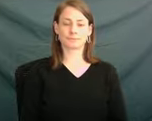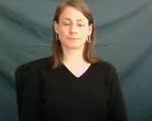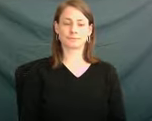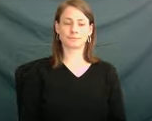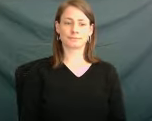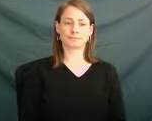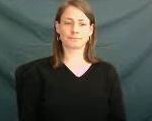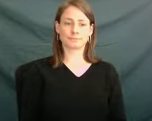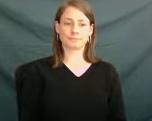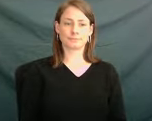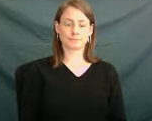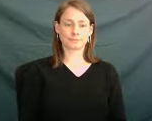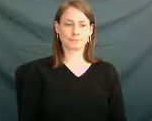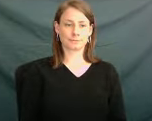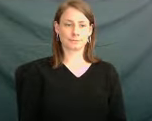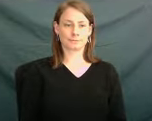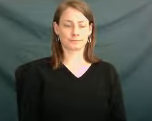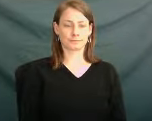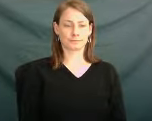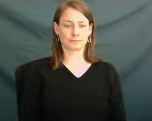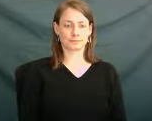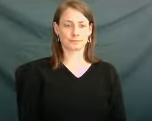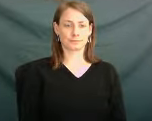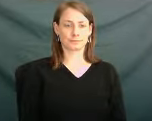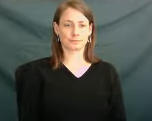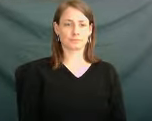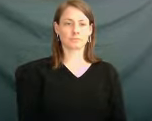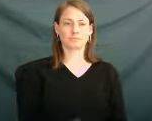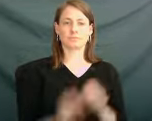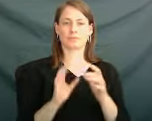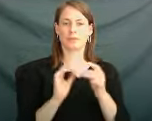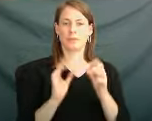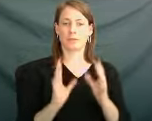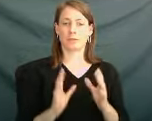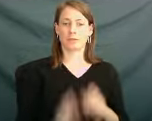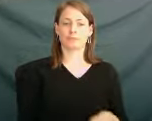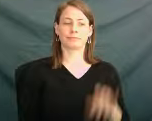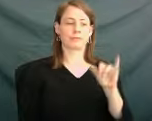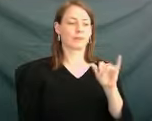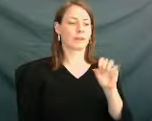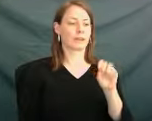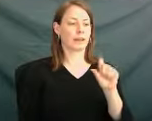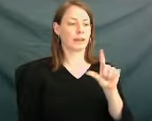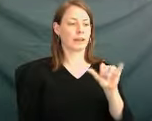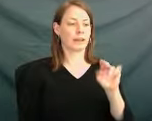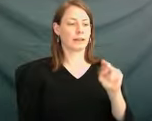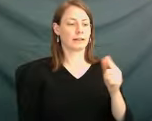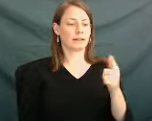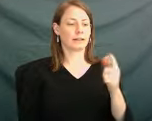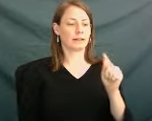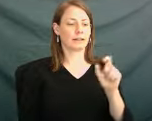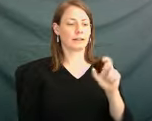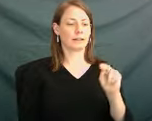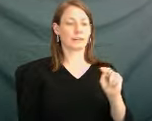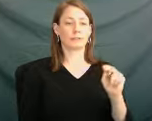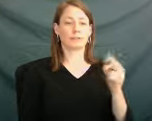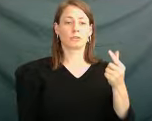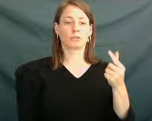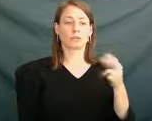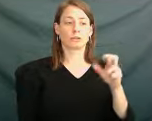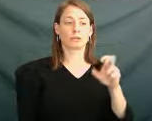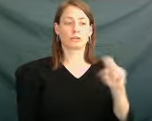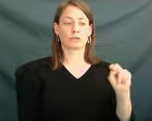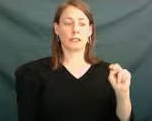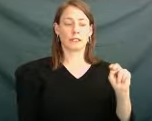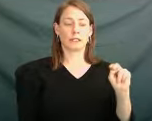Islington Green School, North London. Here, a previous generation of students sang "We Don't Need